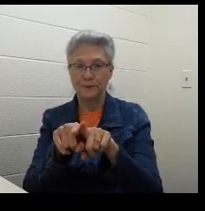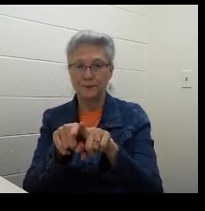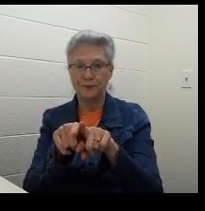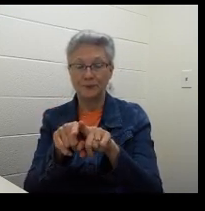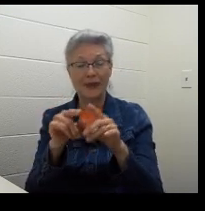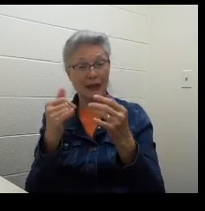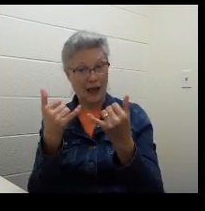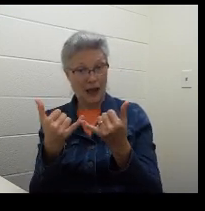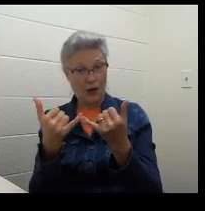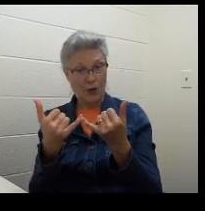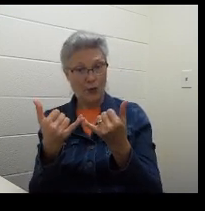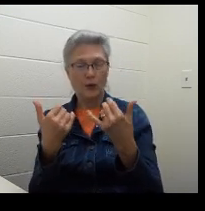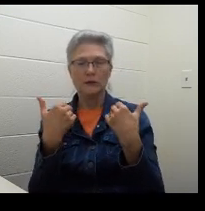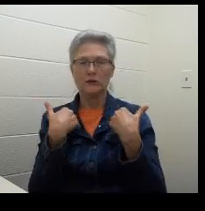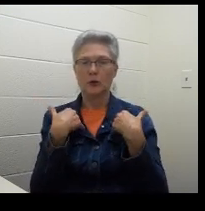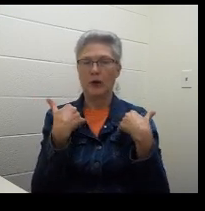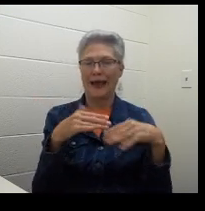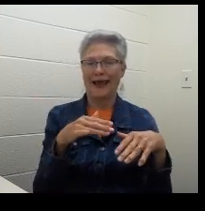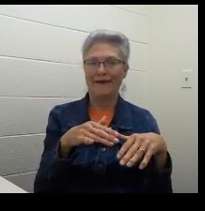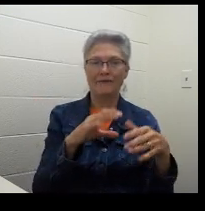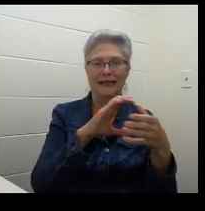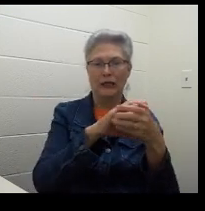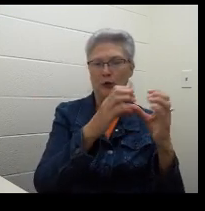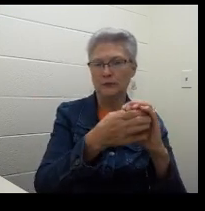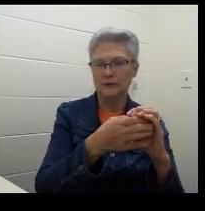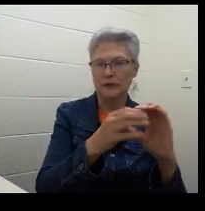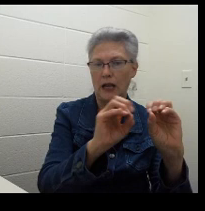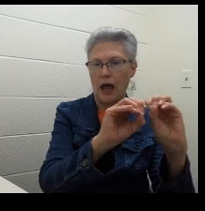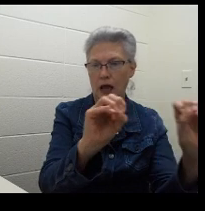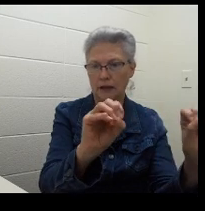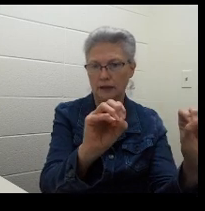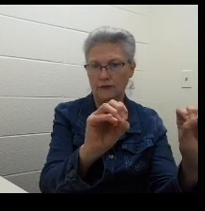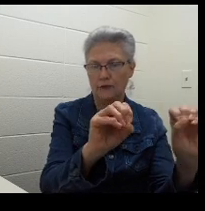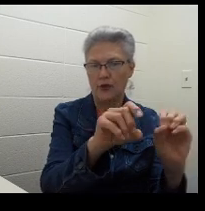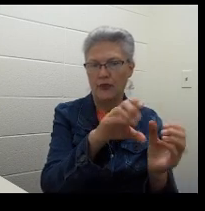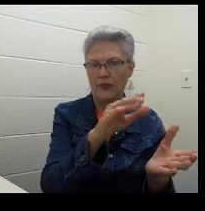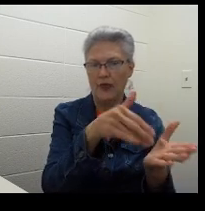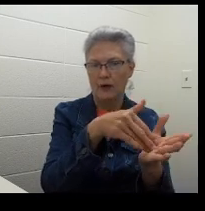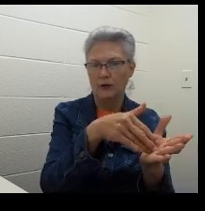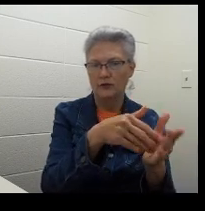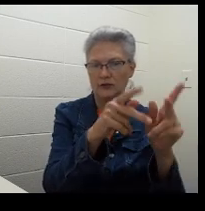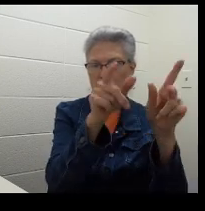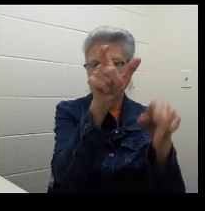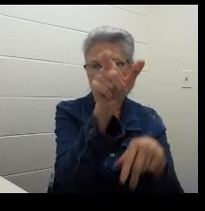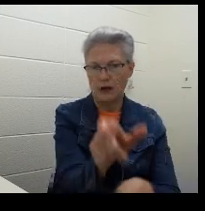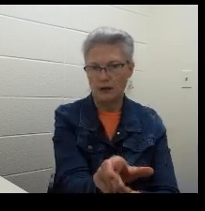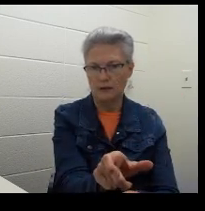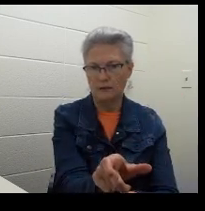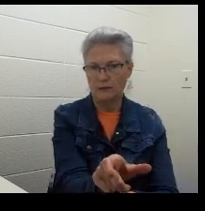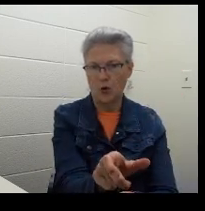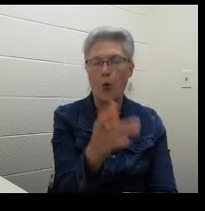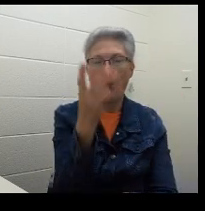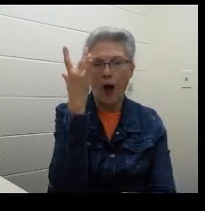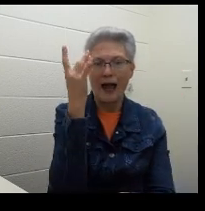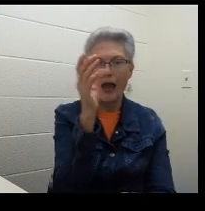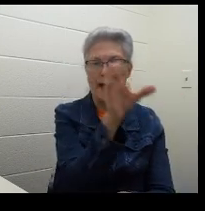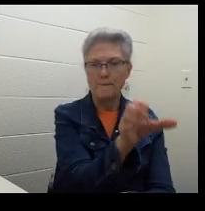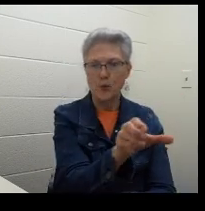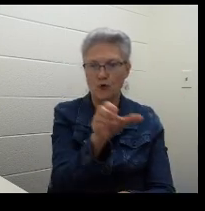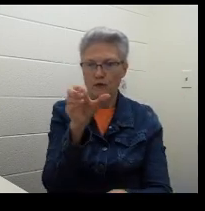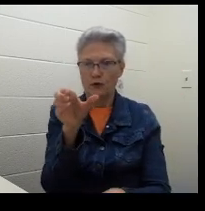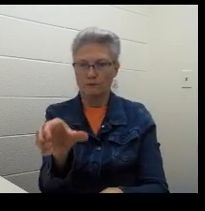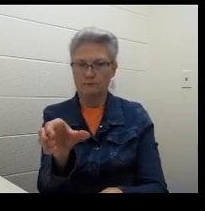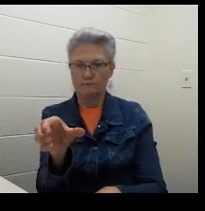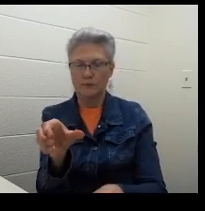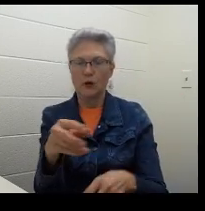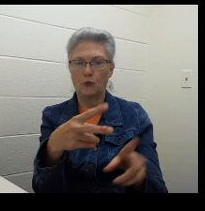So now we don't have any large cubes for the thousands place, but that's because I regrouped both of